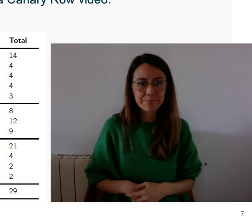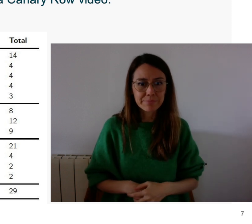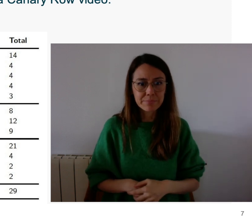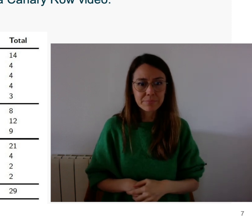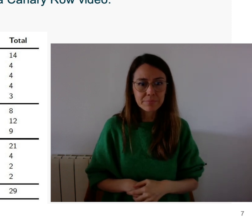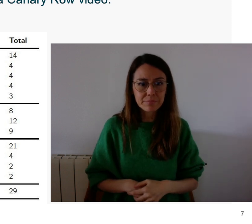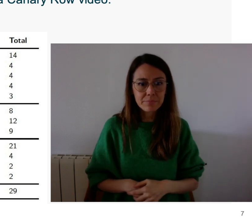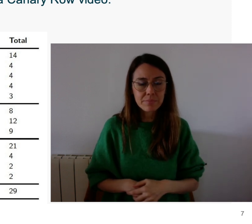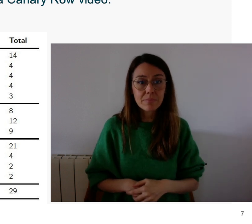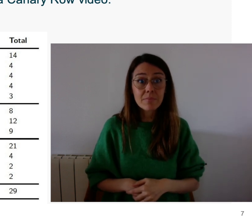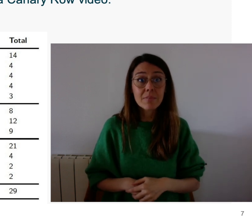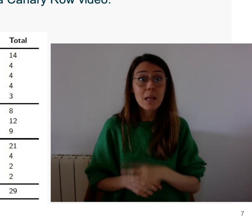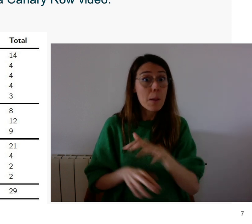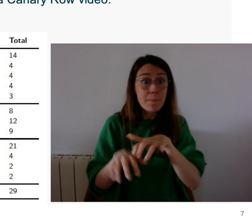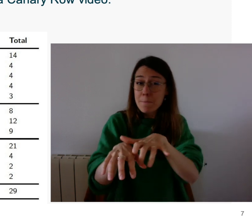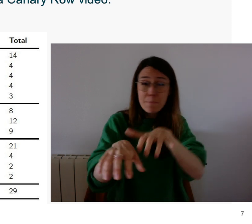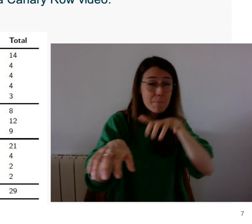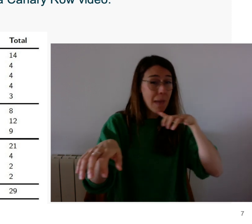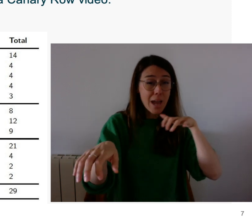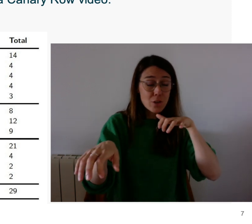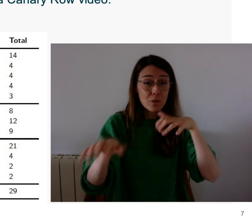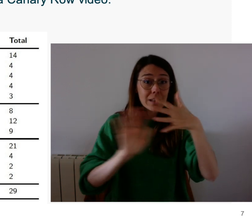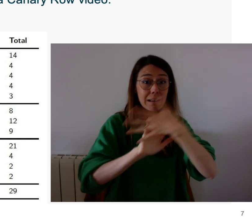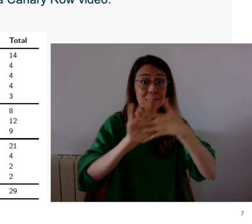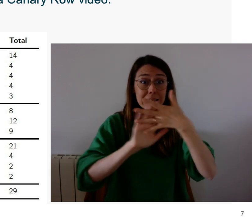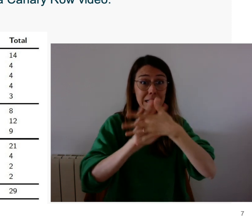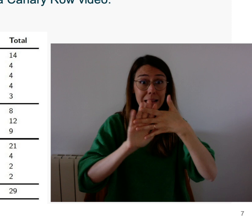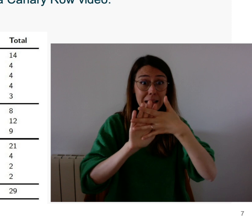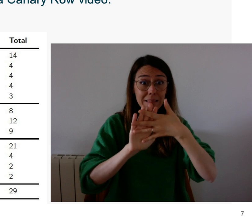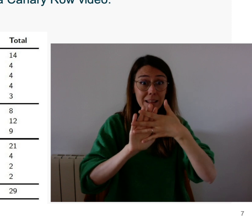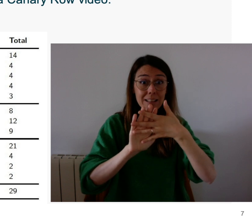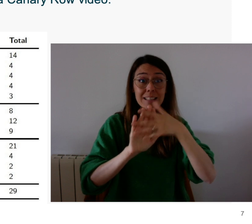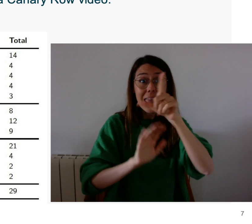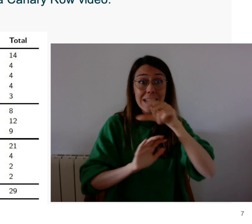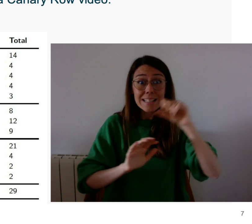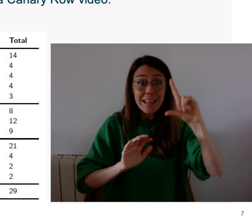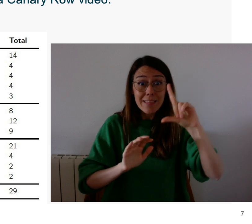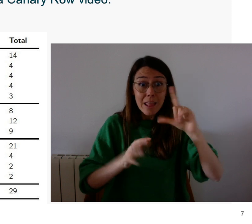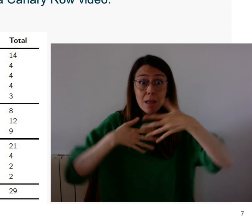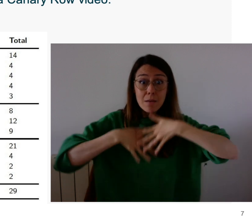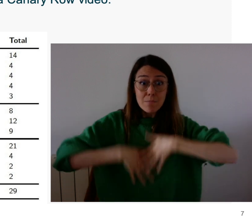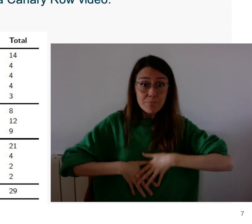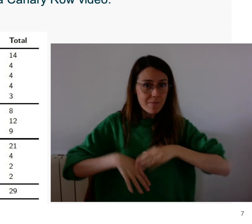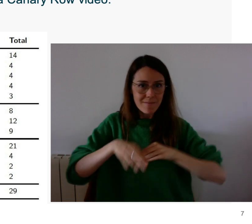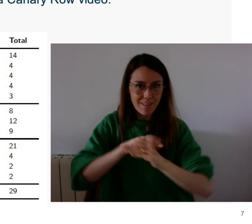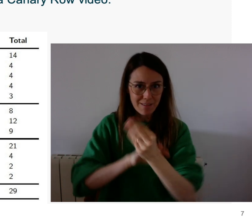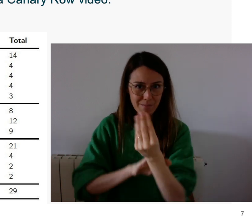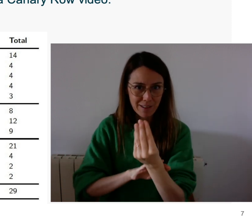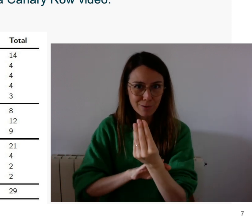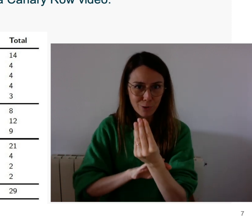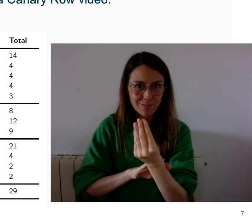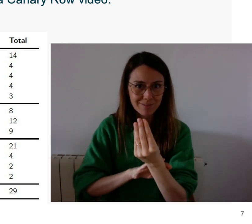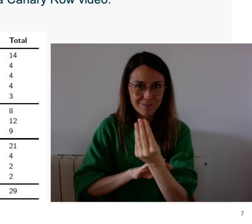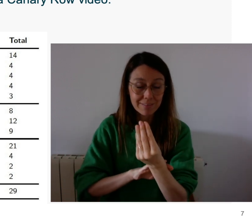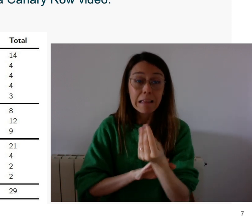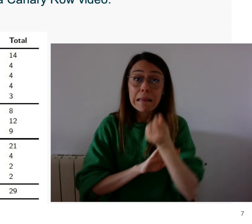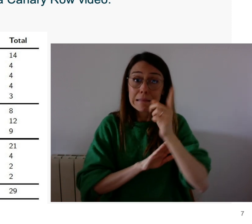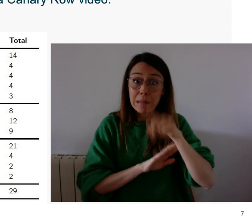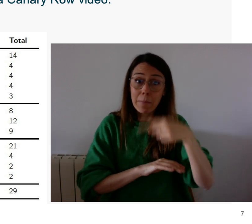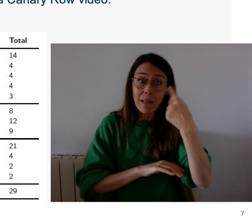Most of them are signers who acquired Catalan Sign Language from birth, and we have